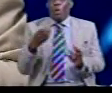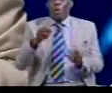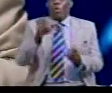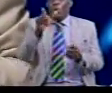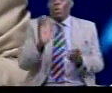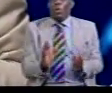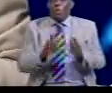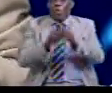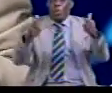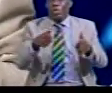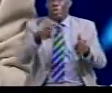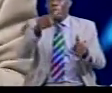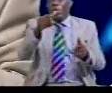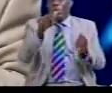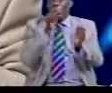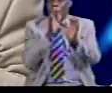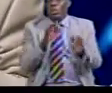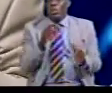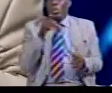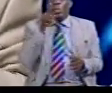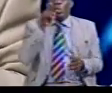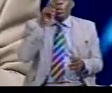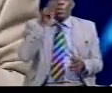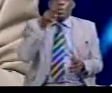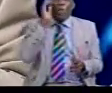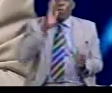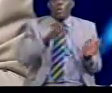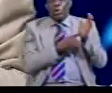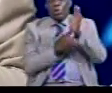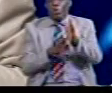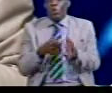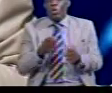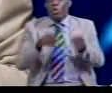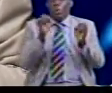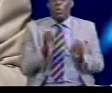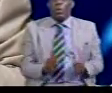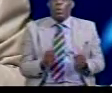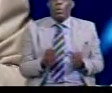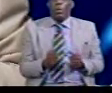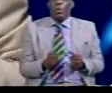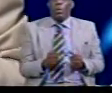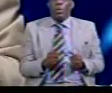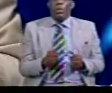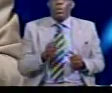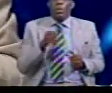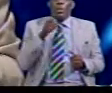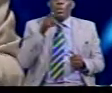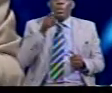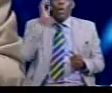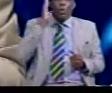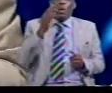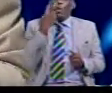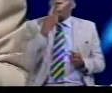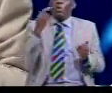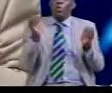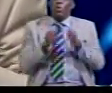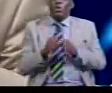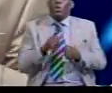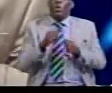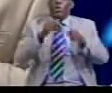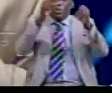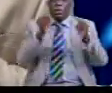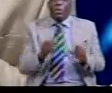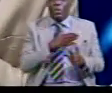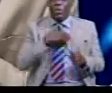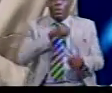reflect with power. Qu'il rayonne de puissance that et d'autorité. That he will reflect with strength and authority. Que la grâce d'en haut repose